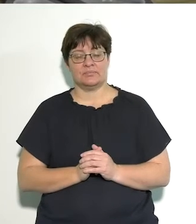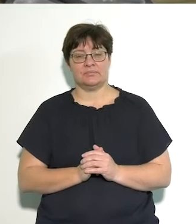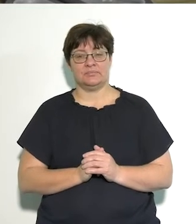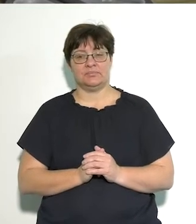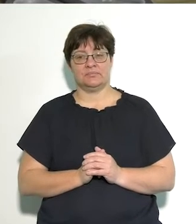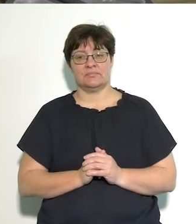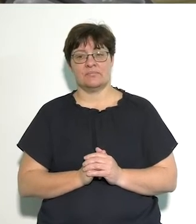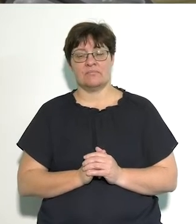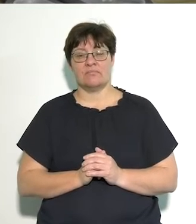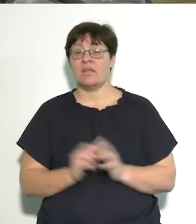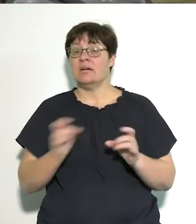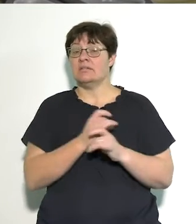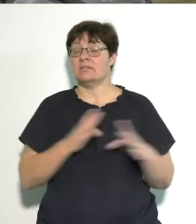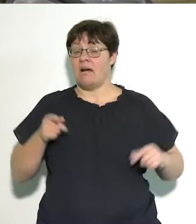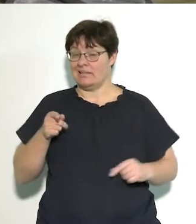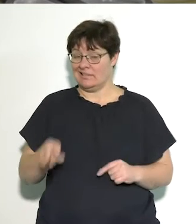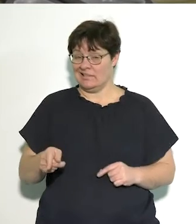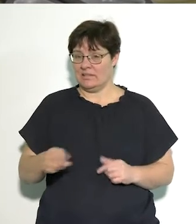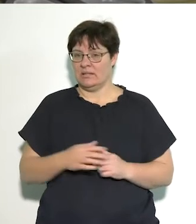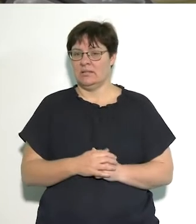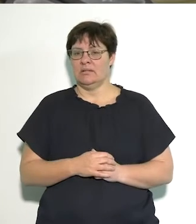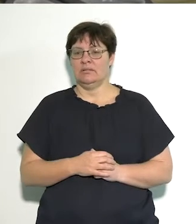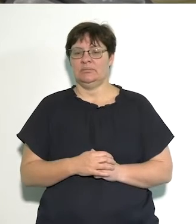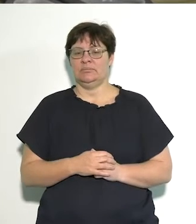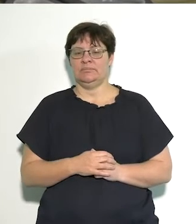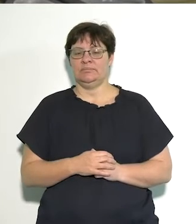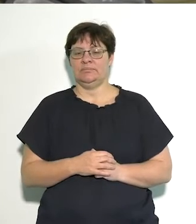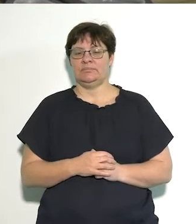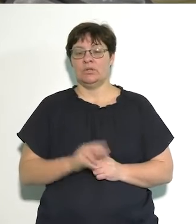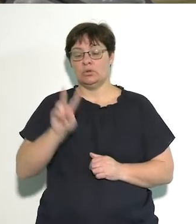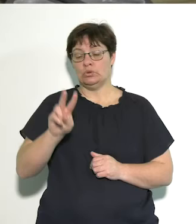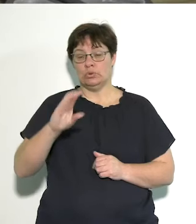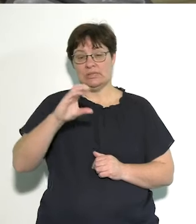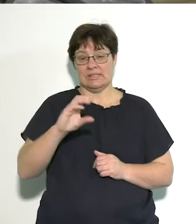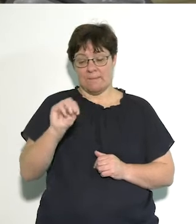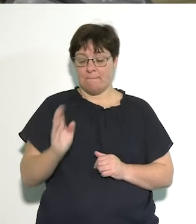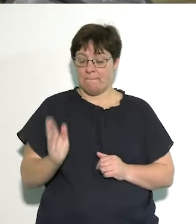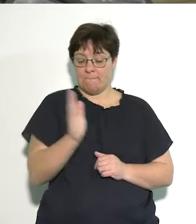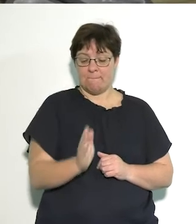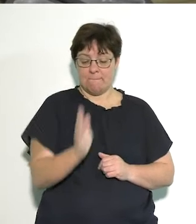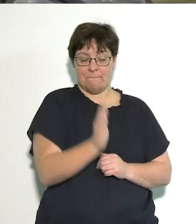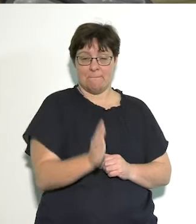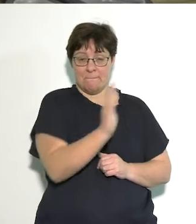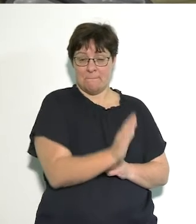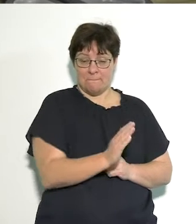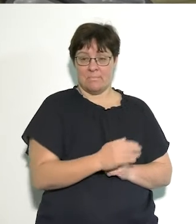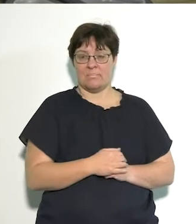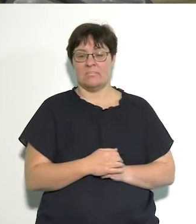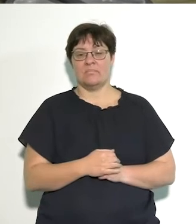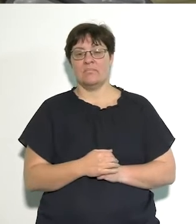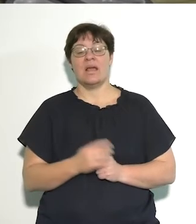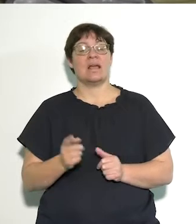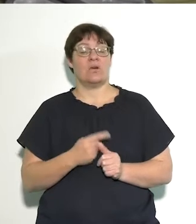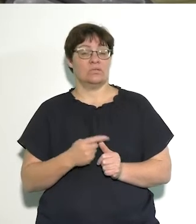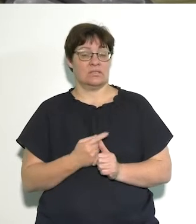as well. Okay, so start at your beginning mark, and we're going to do 2 centimeter increments, and we're going to